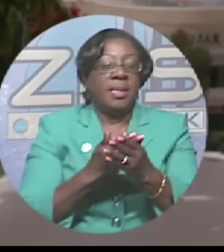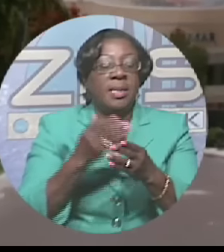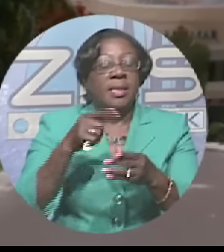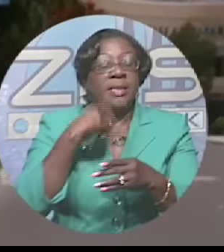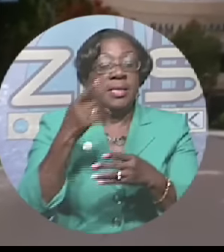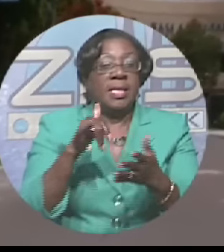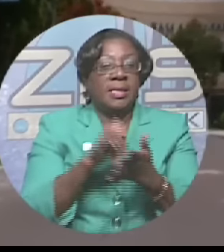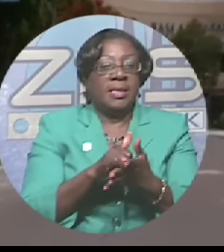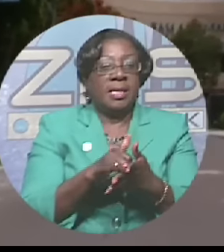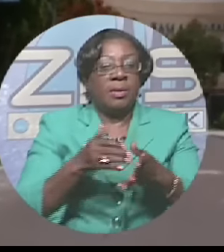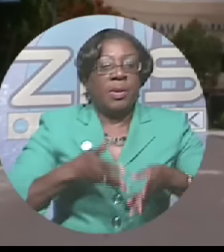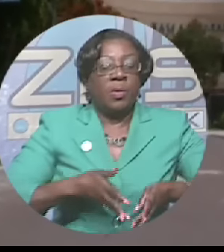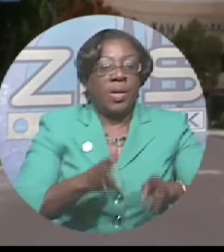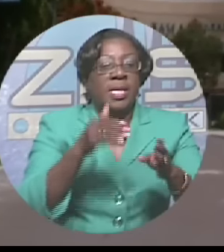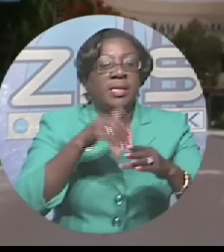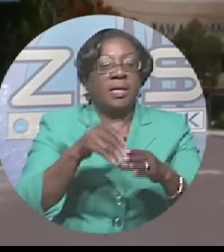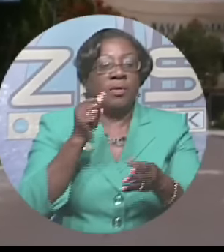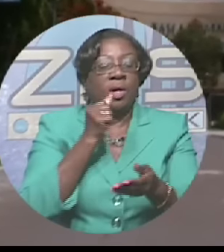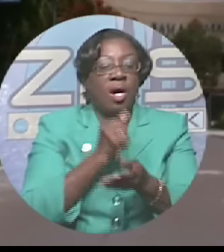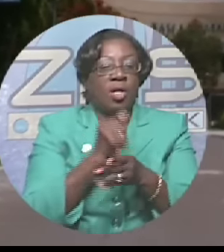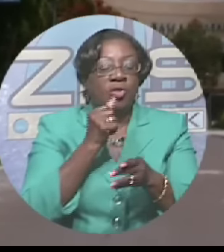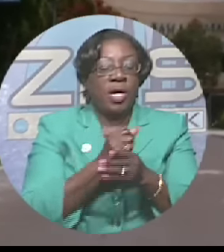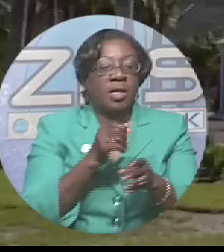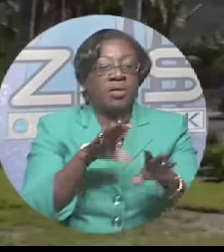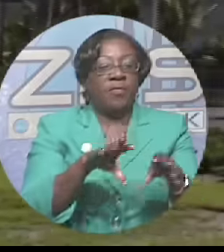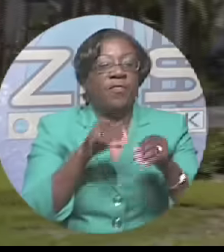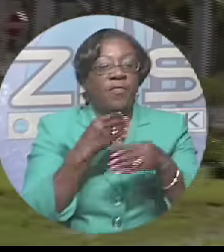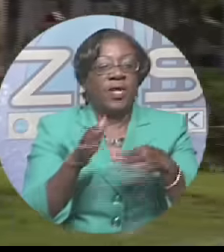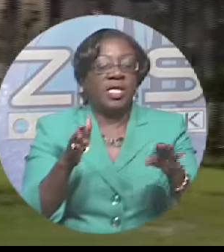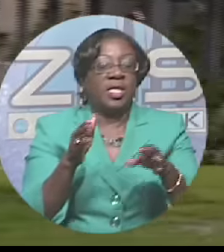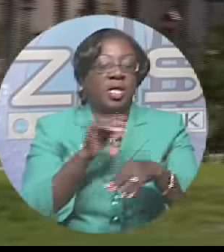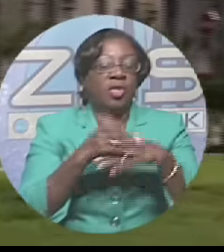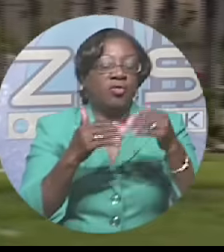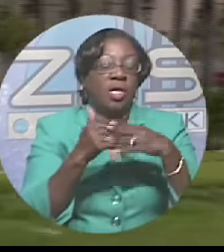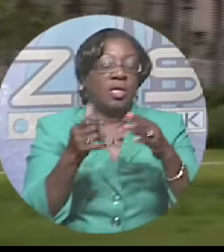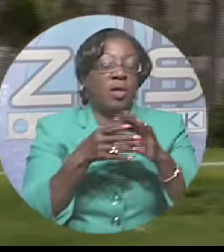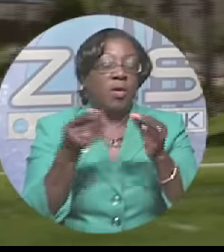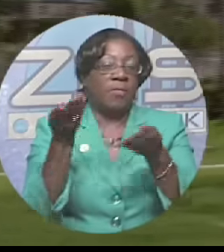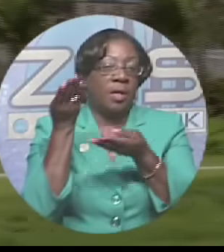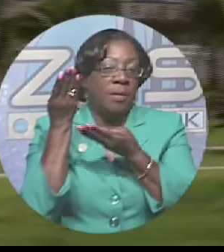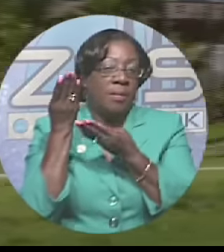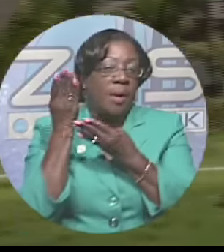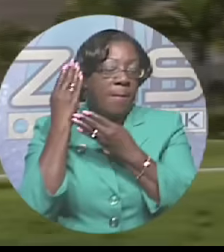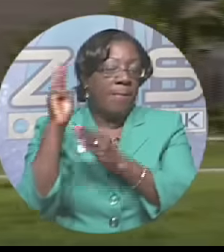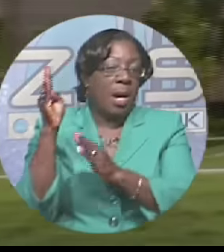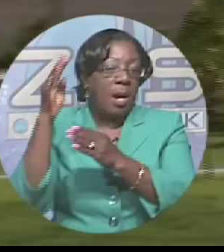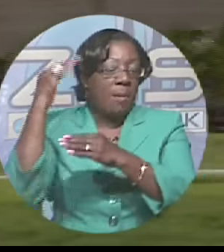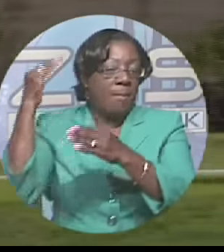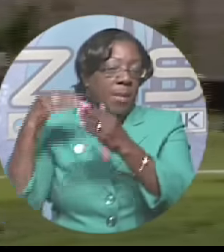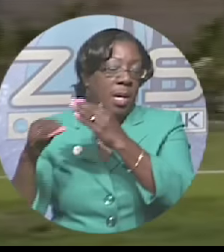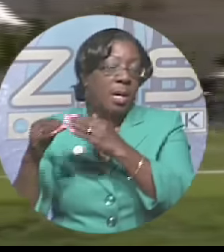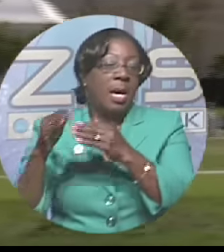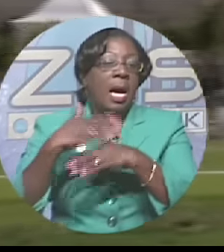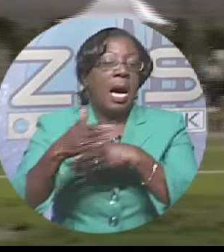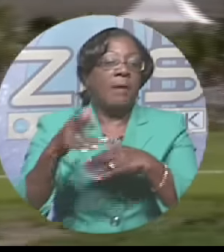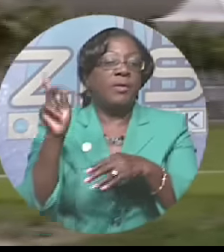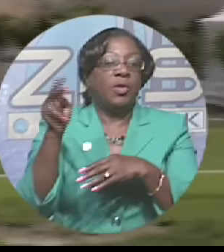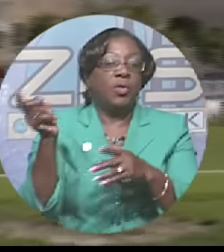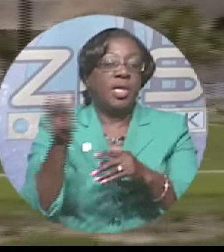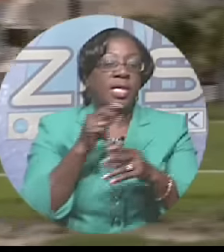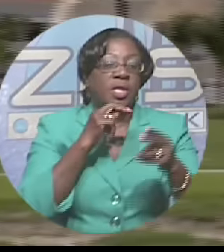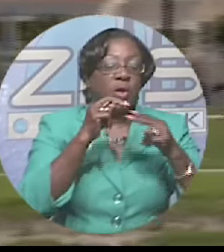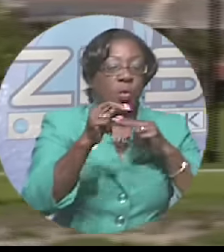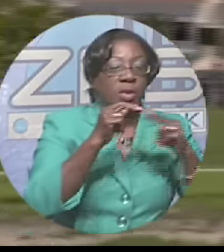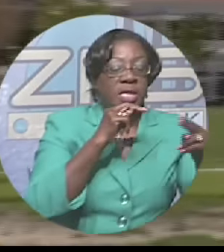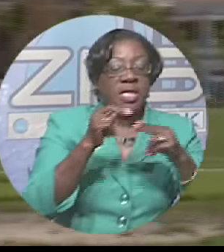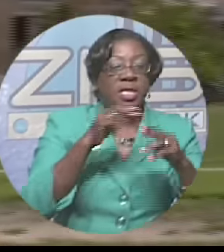by the way, is still under contract to finish construction of Bahamar, and the government confirms that after 2 days of negotiations, all